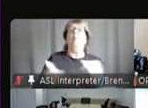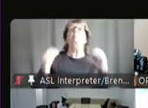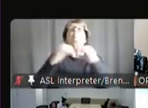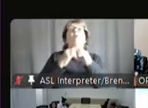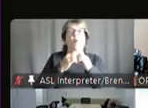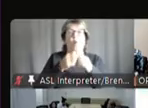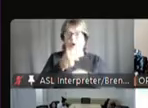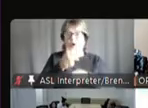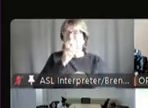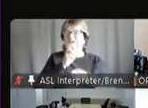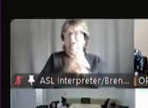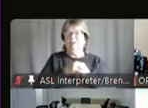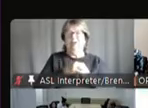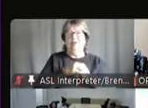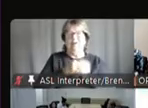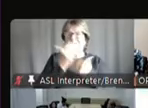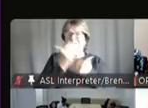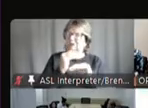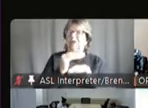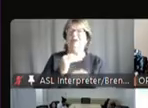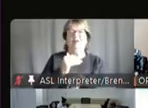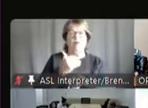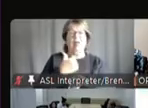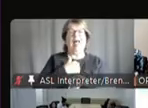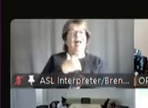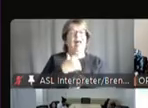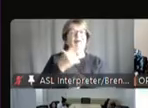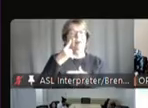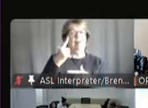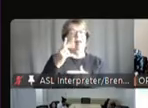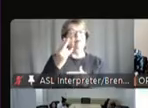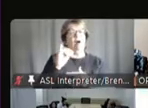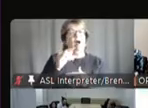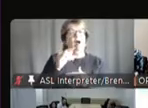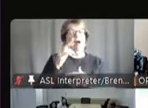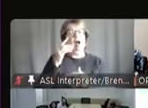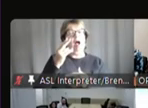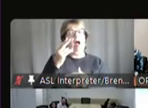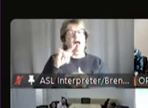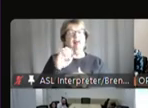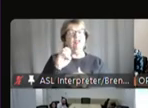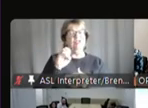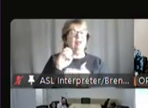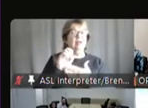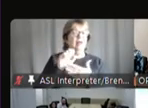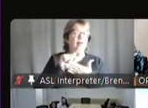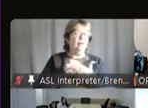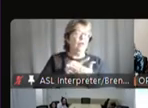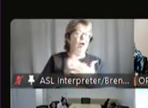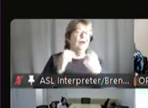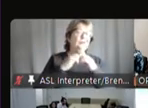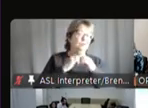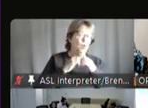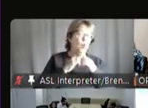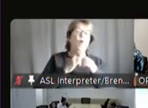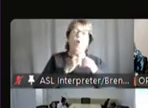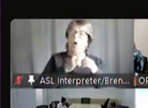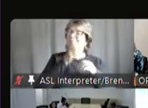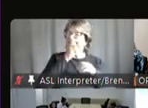we actually have the mental hygiene law, section 33, which is actually a little more restrictive than HIPAA is, and